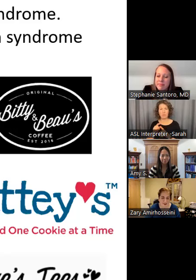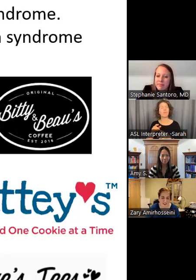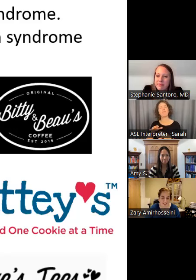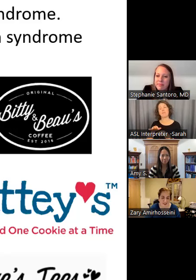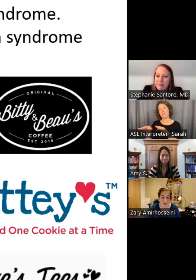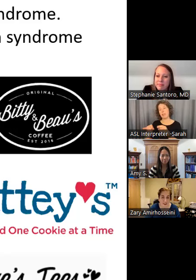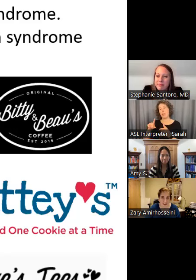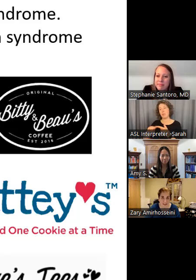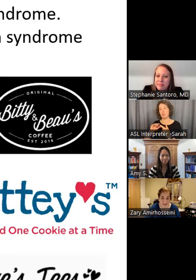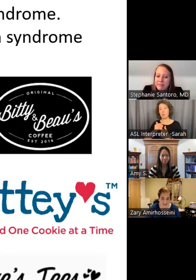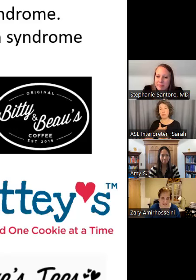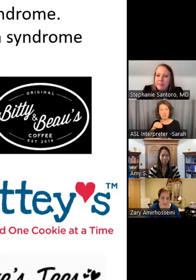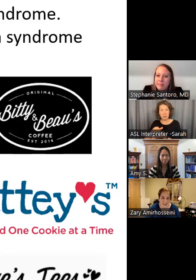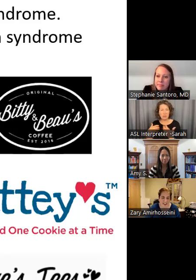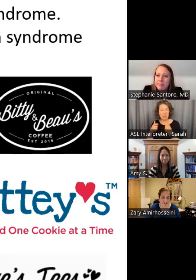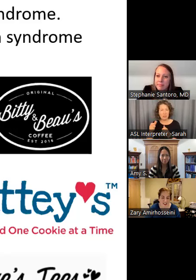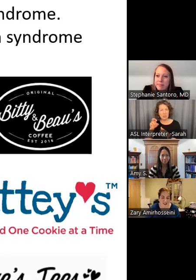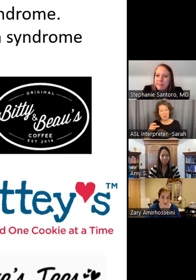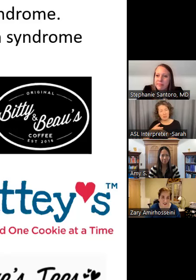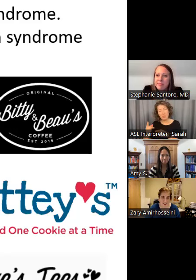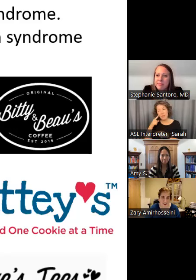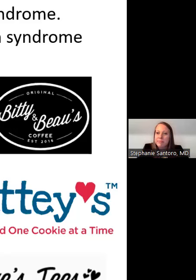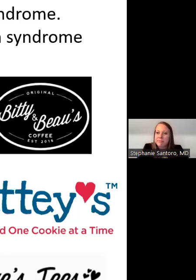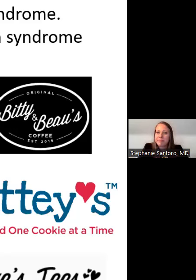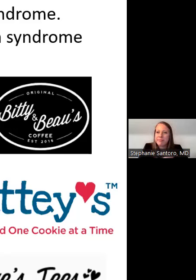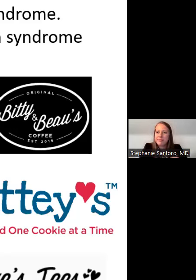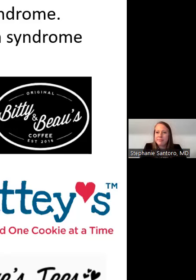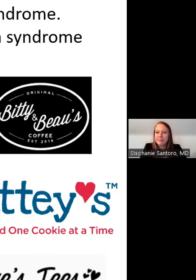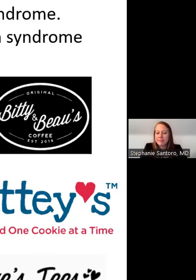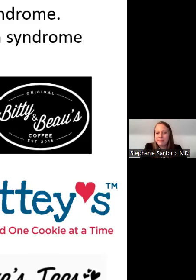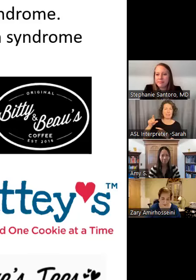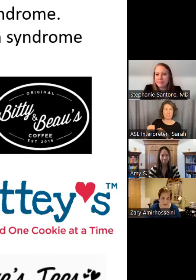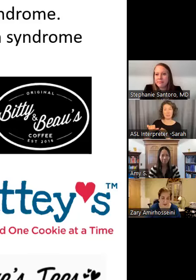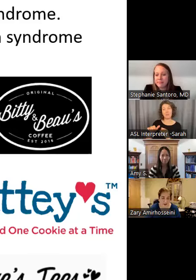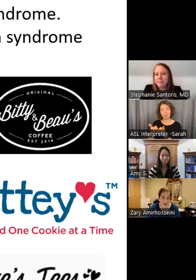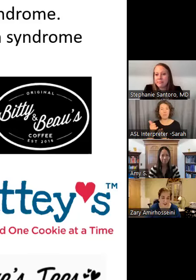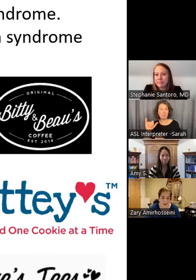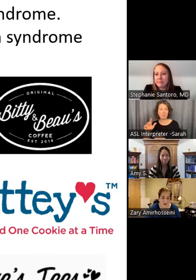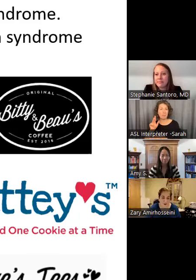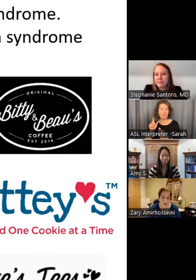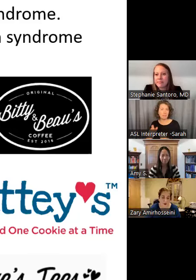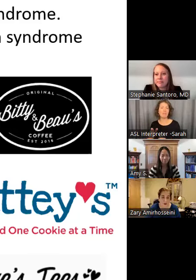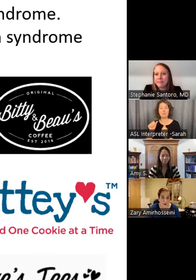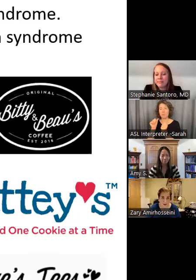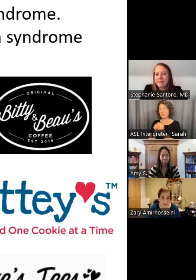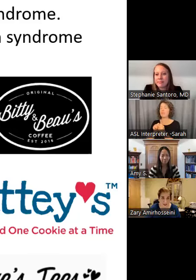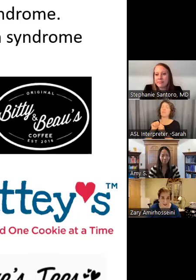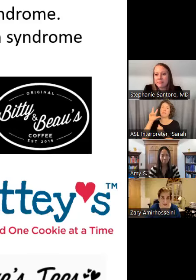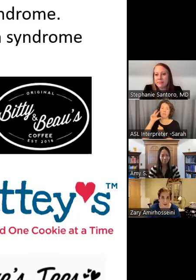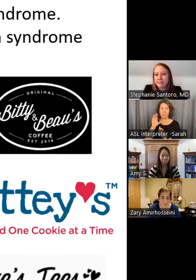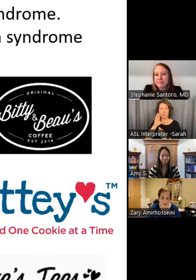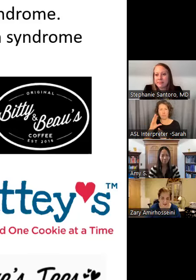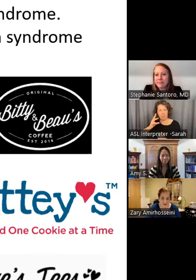to understand the unique needs and challenges of individuals with Down syndrome will allow a more